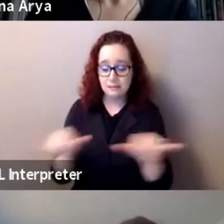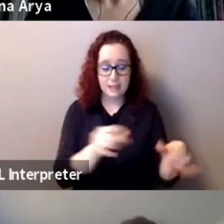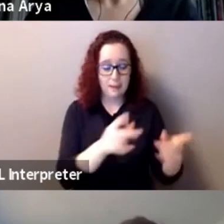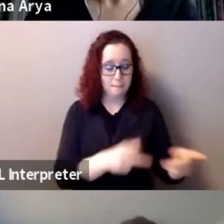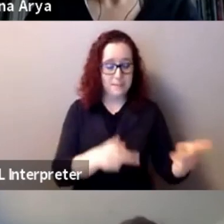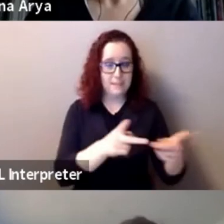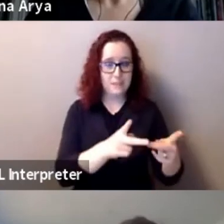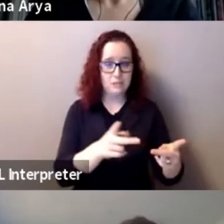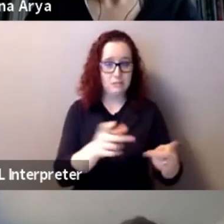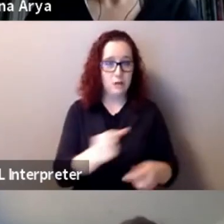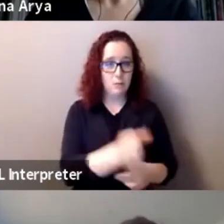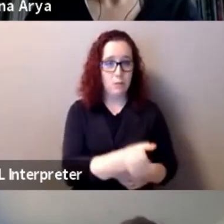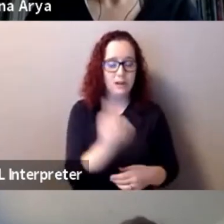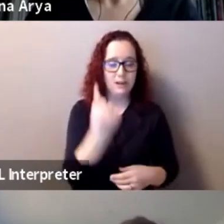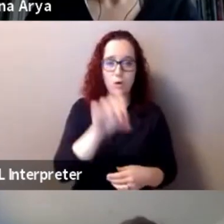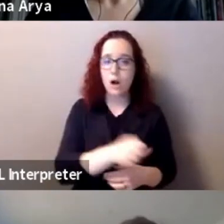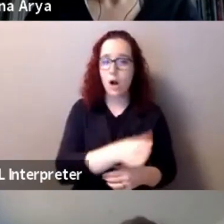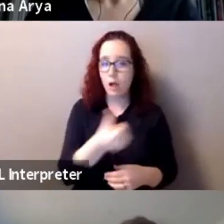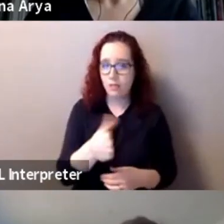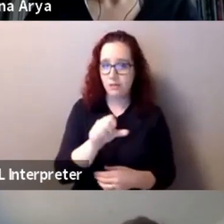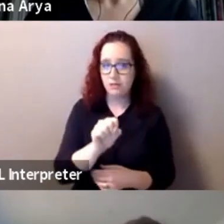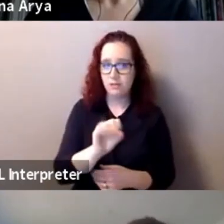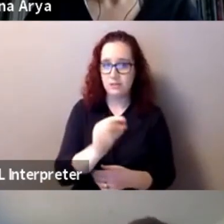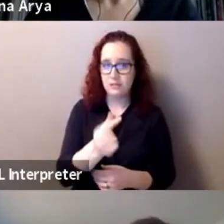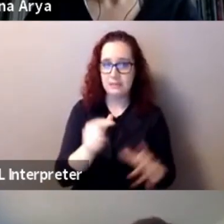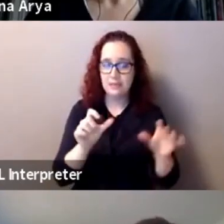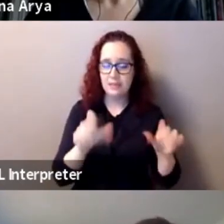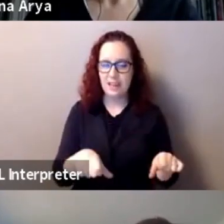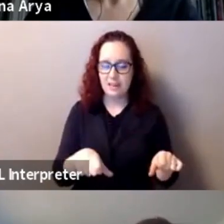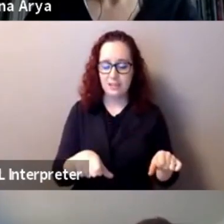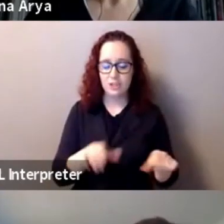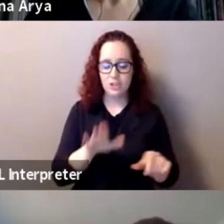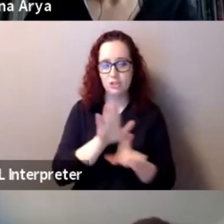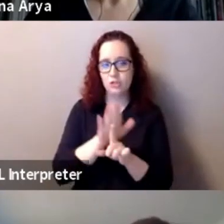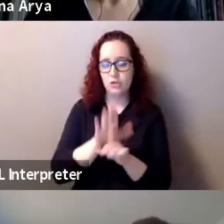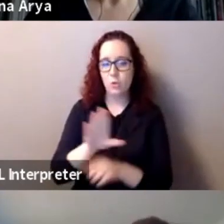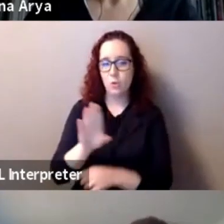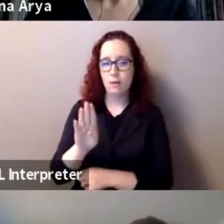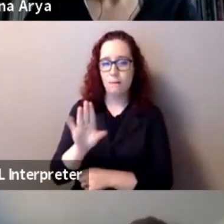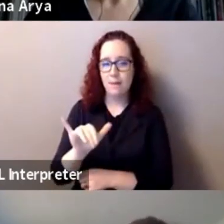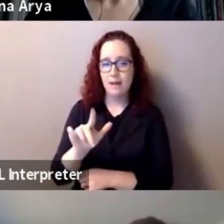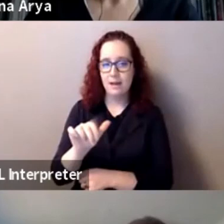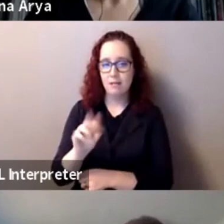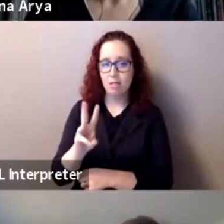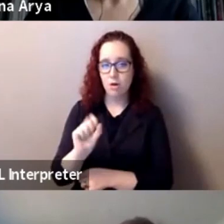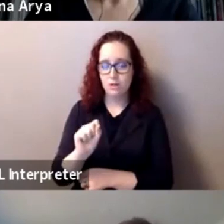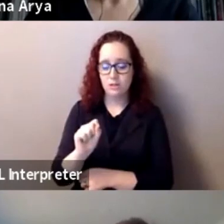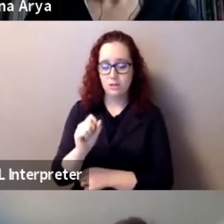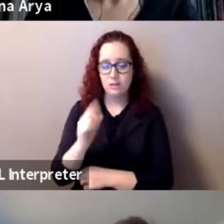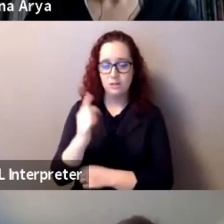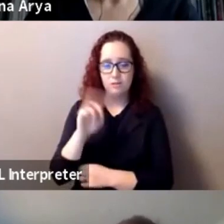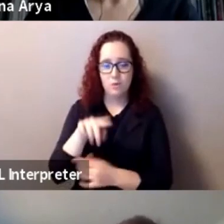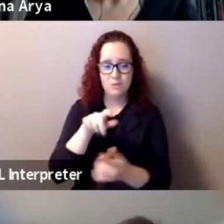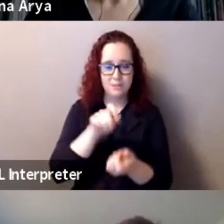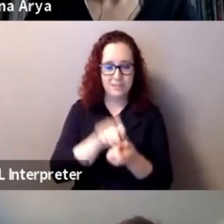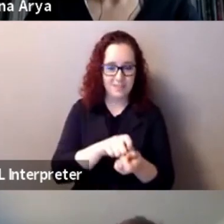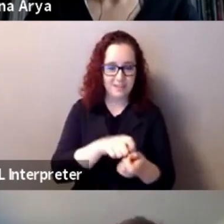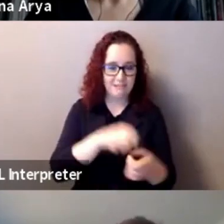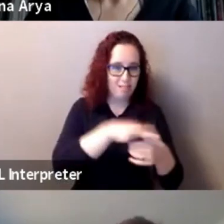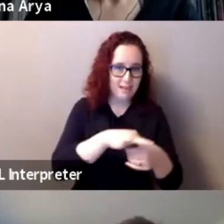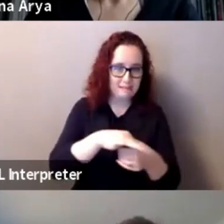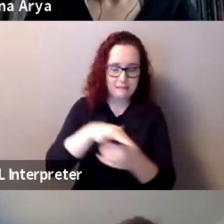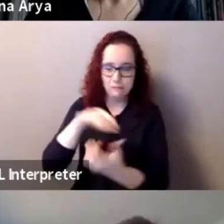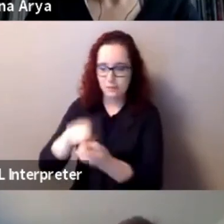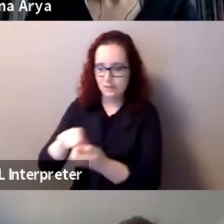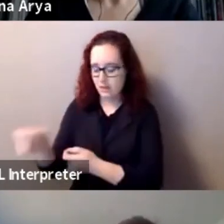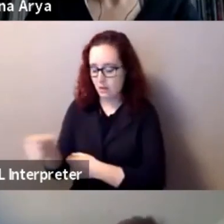same thing, and another SIG is appointed. I think it's just however your bylaws were set up in terms of what has to be elected and what can be